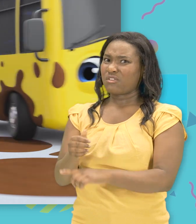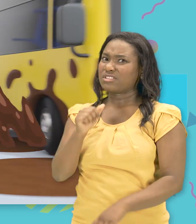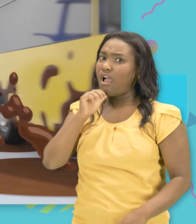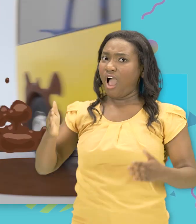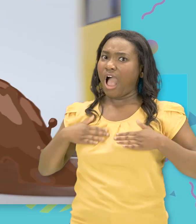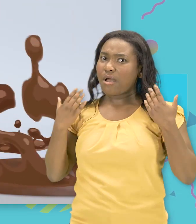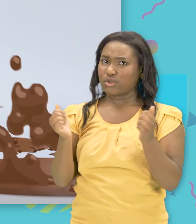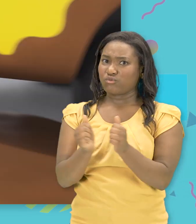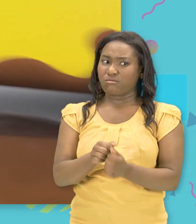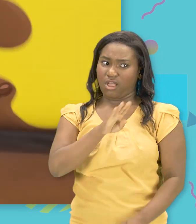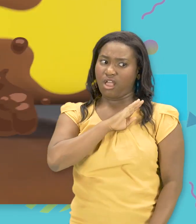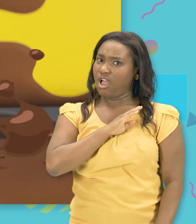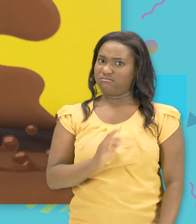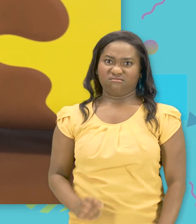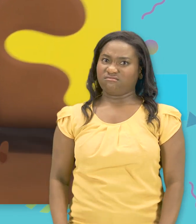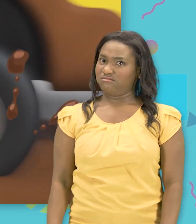with Buster.